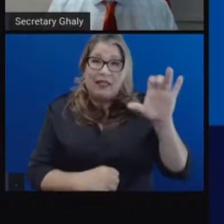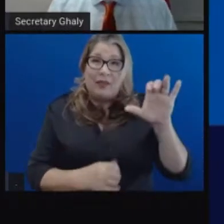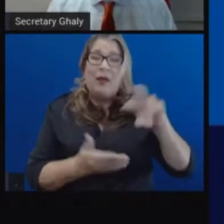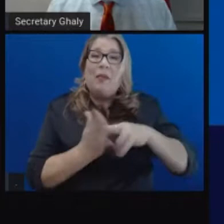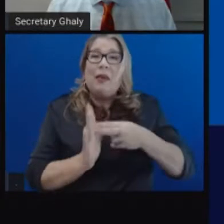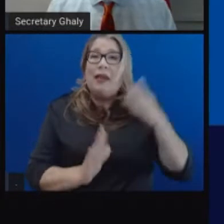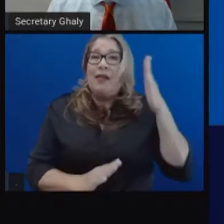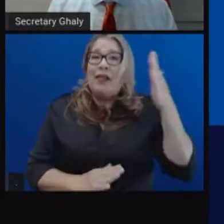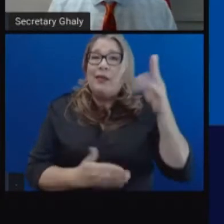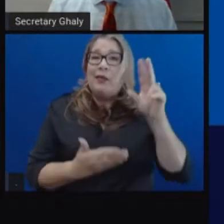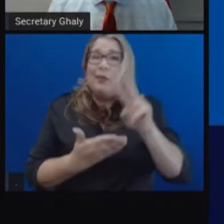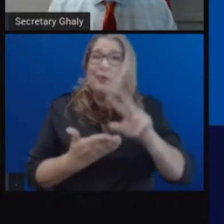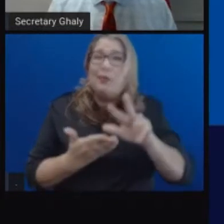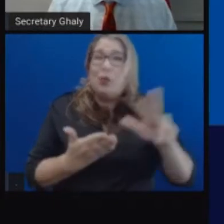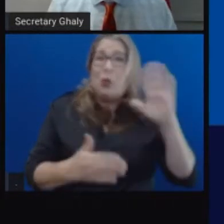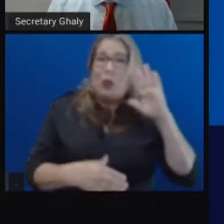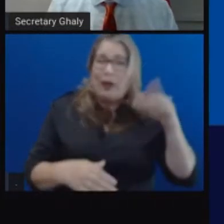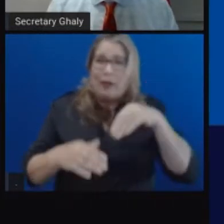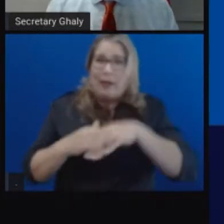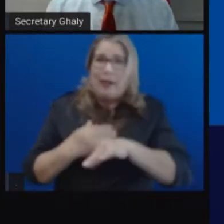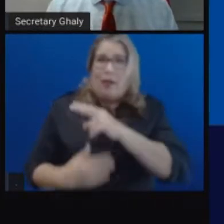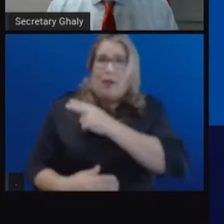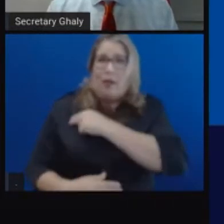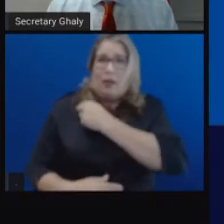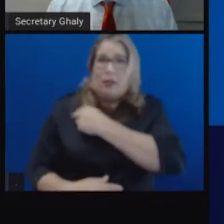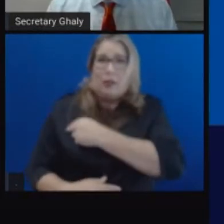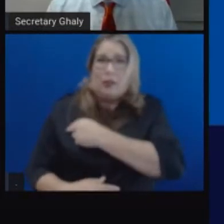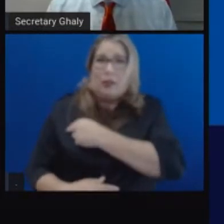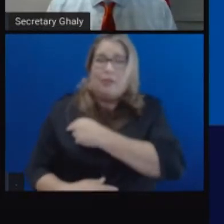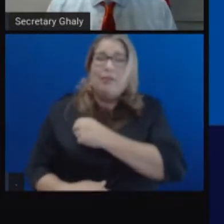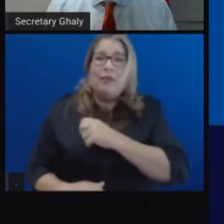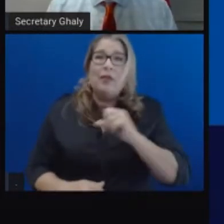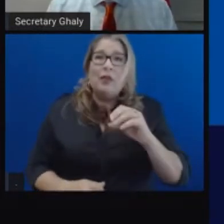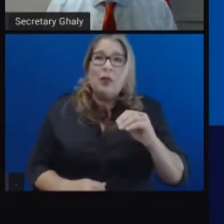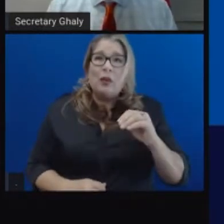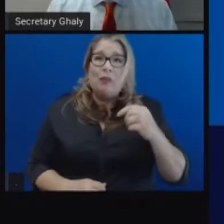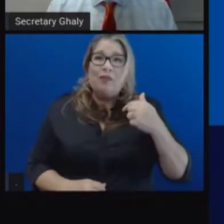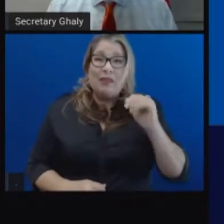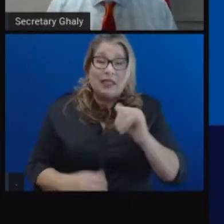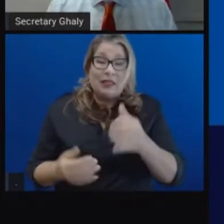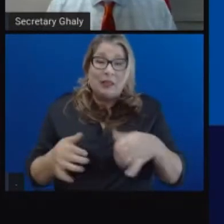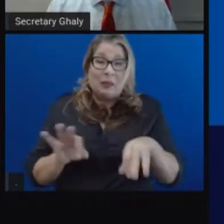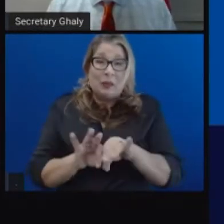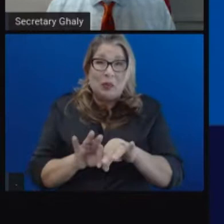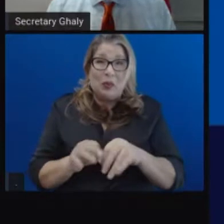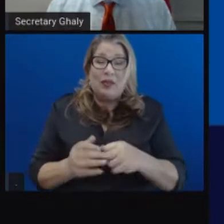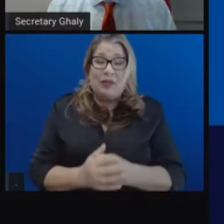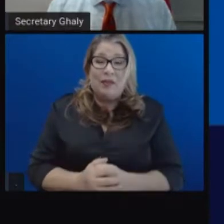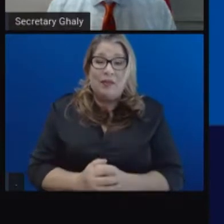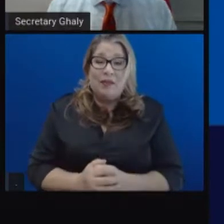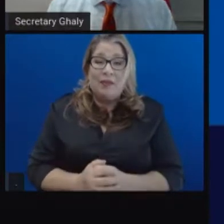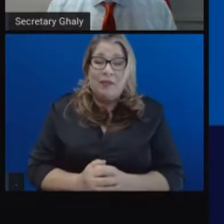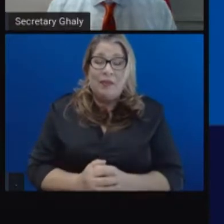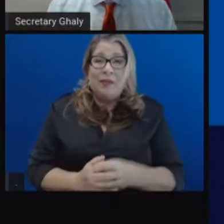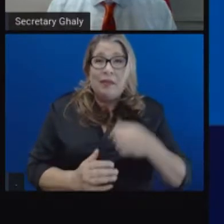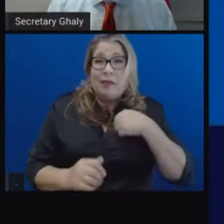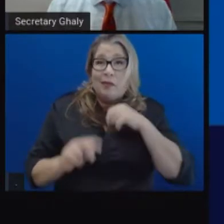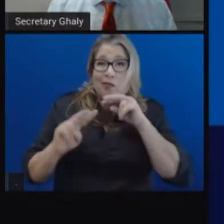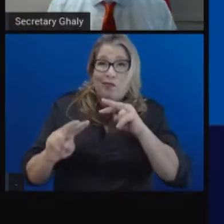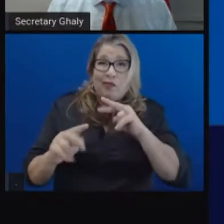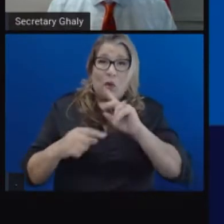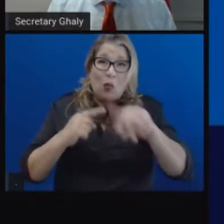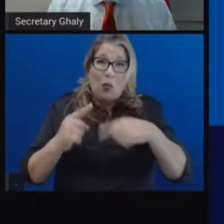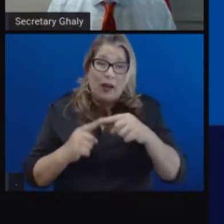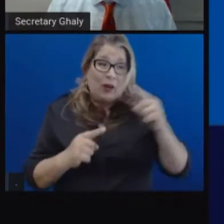but these are encouraging early signs. The state has taken steps to support counties and regions most impacted by the surge